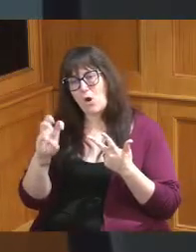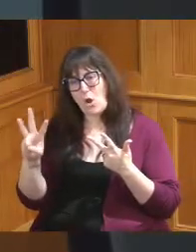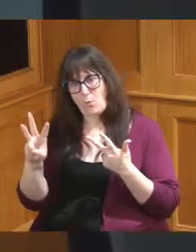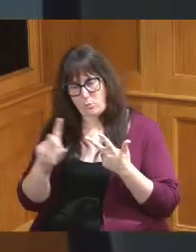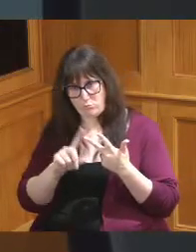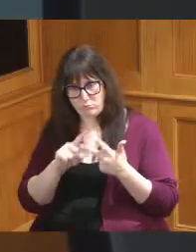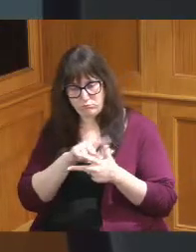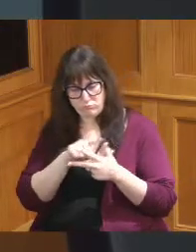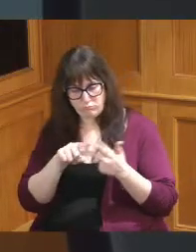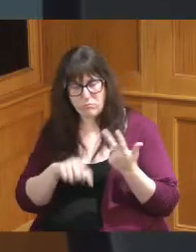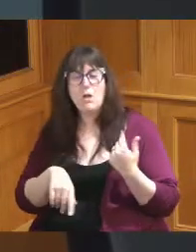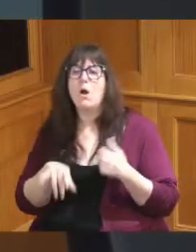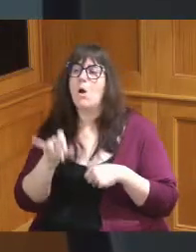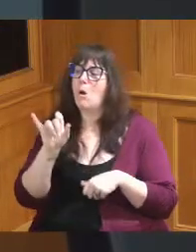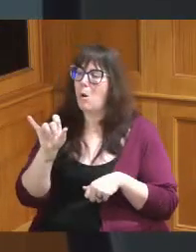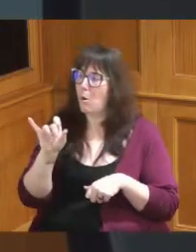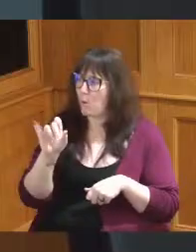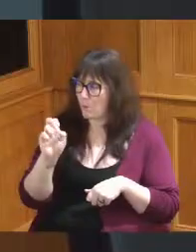And